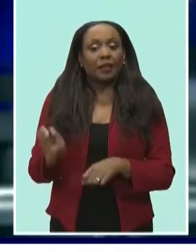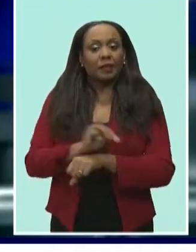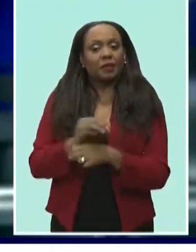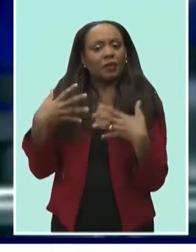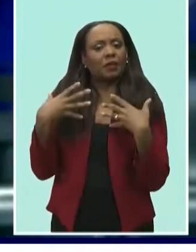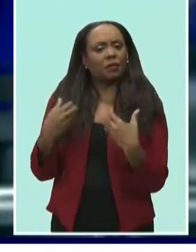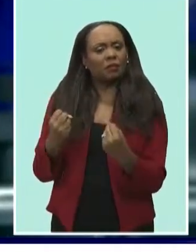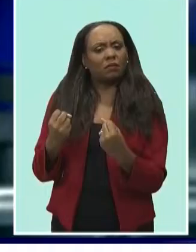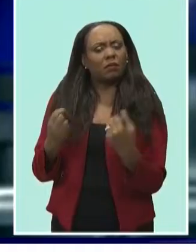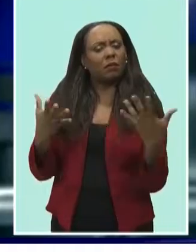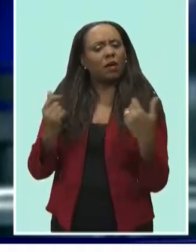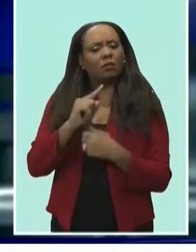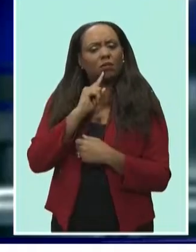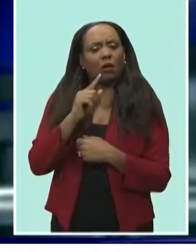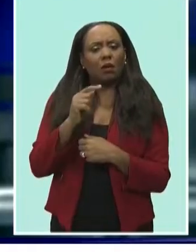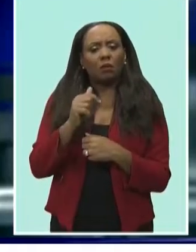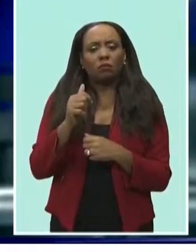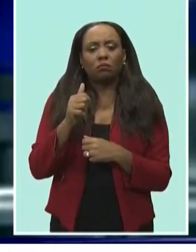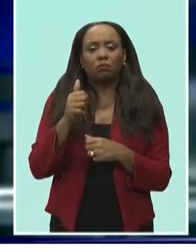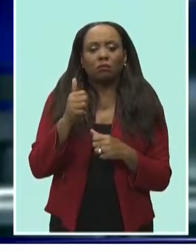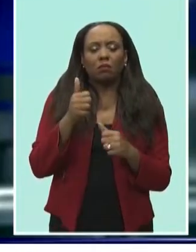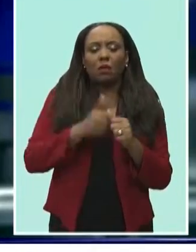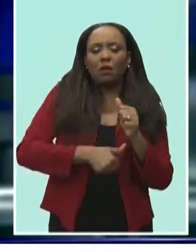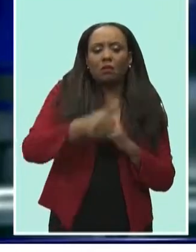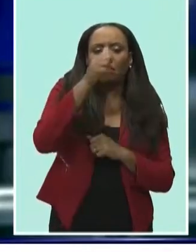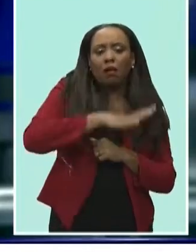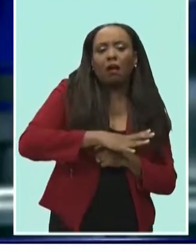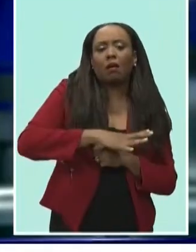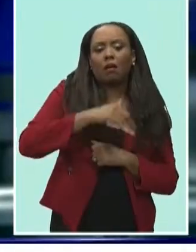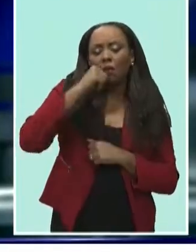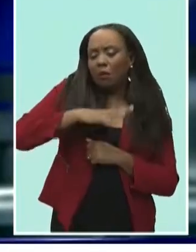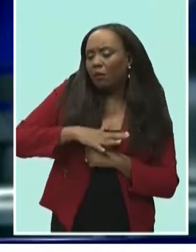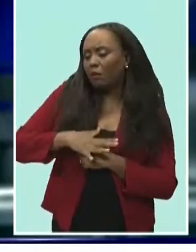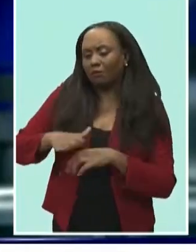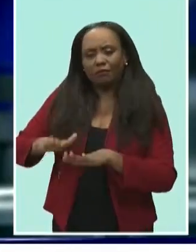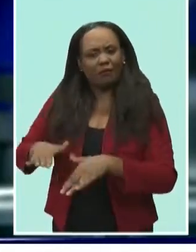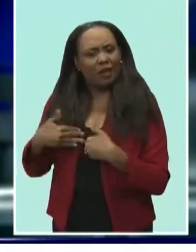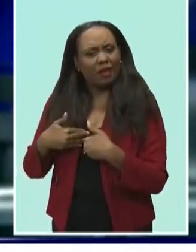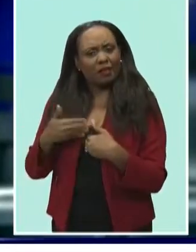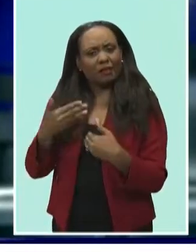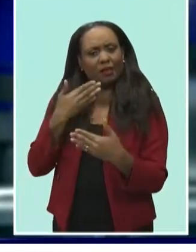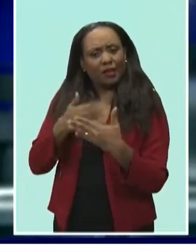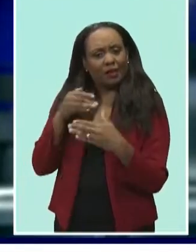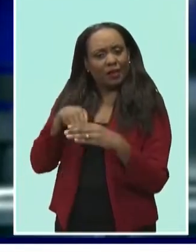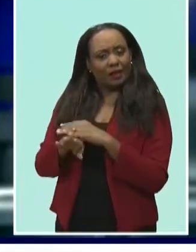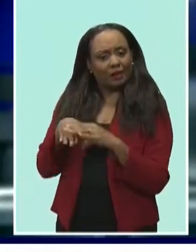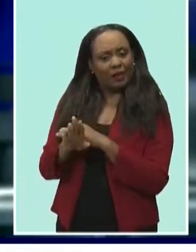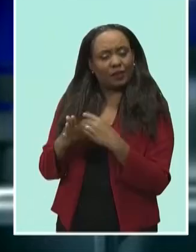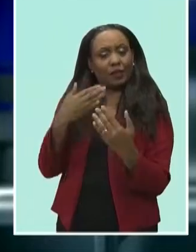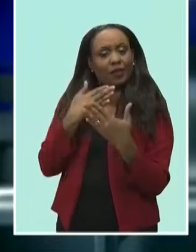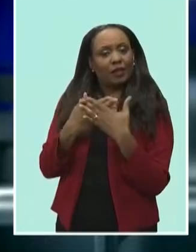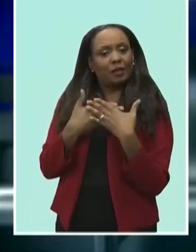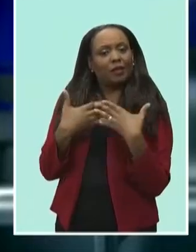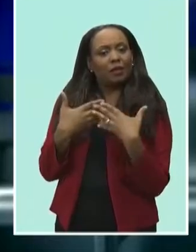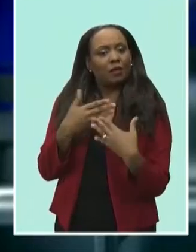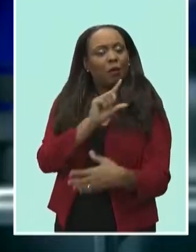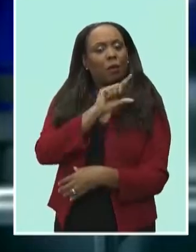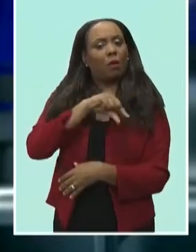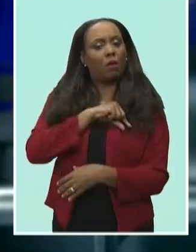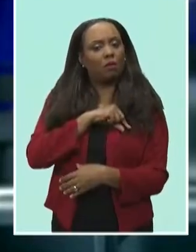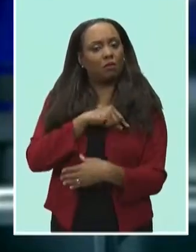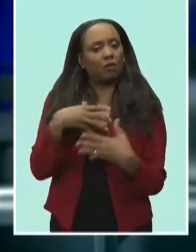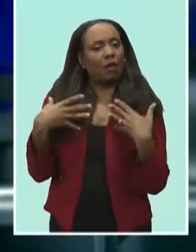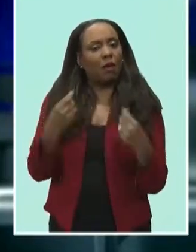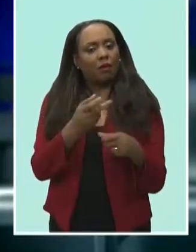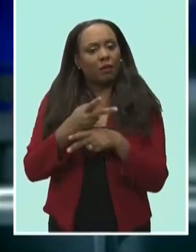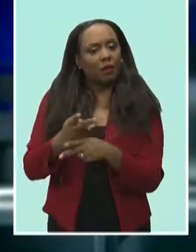on a mission to ensure every woman, man and child has access to a full range of quality healthcare services. And